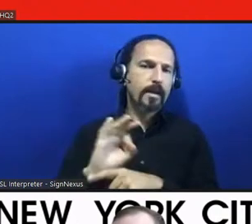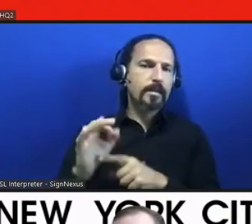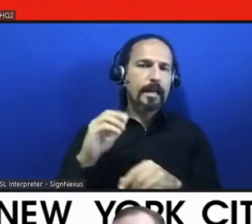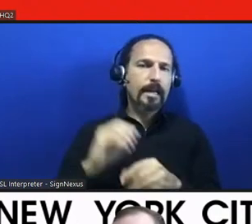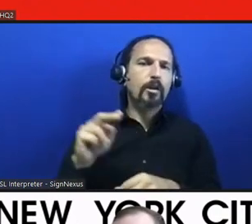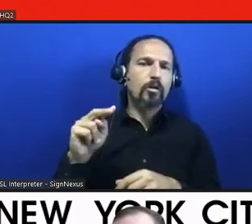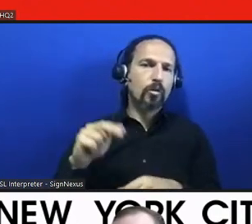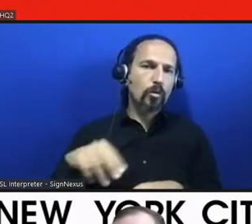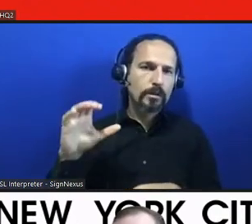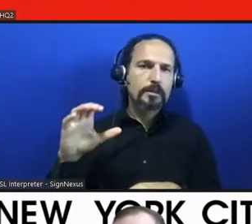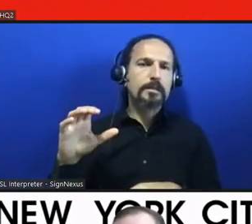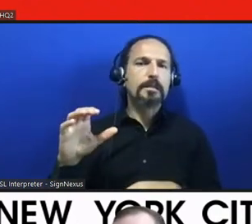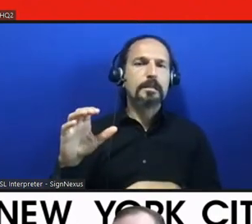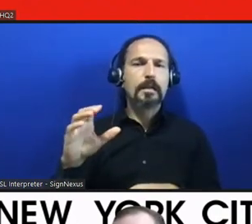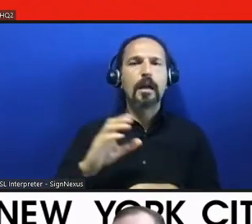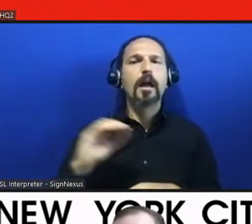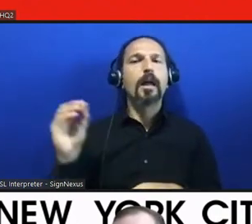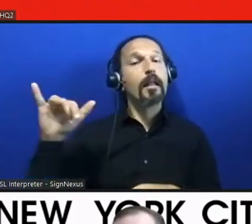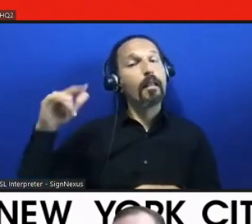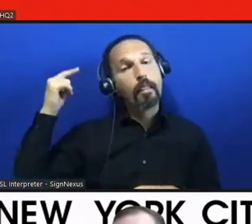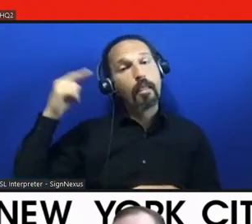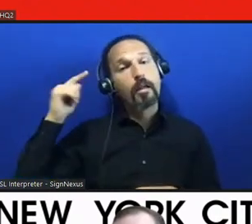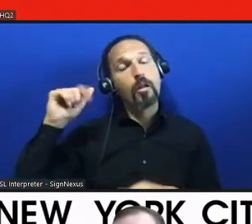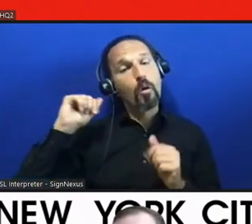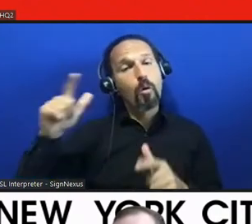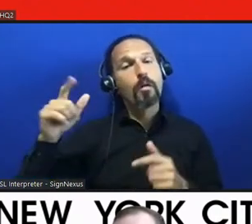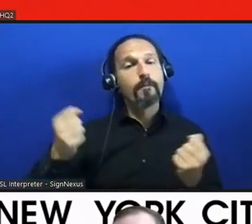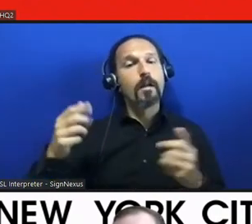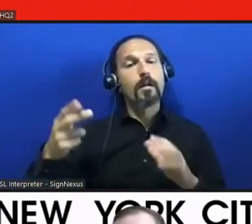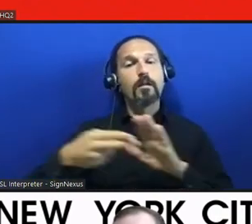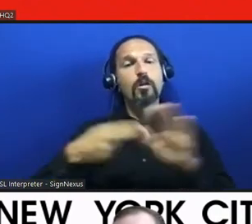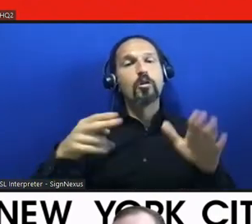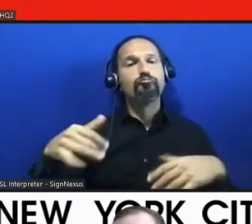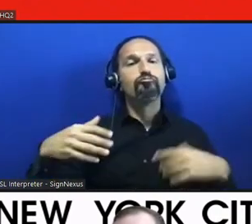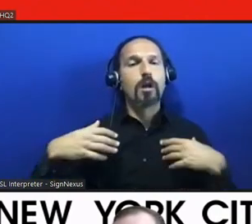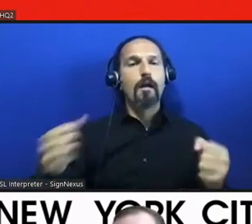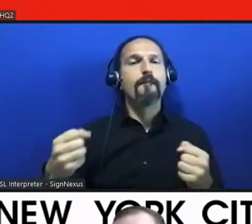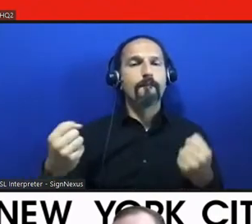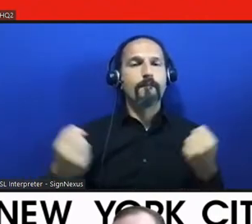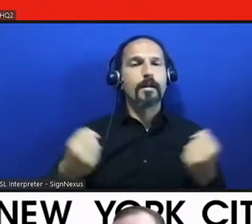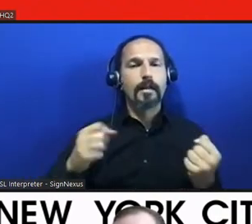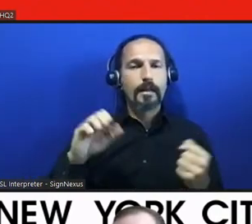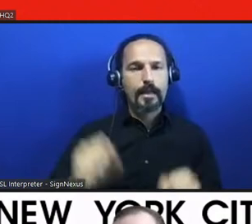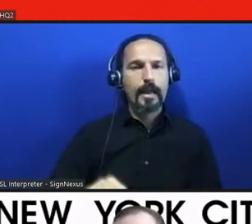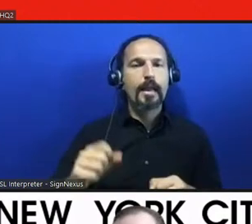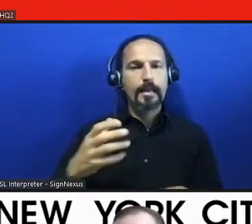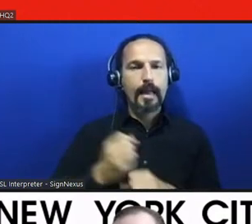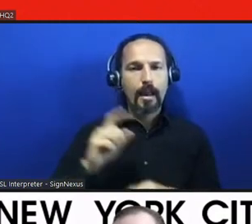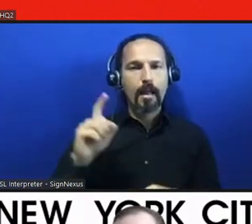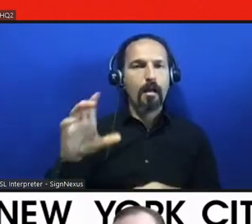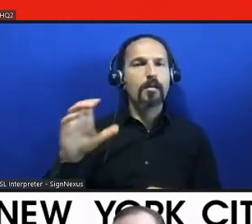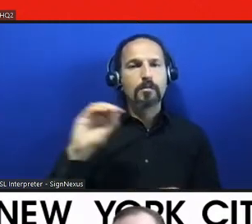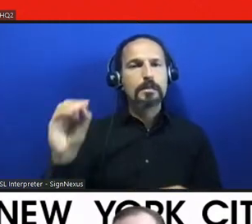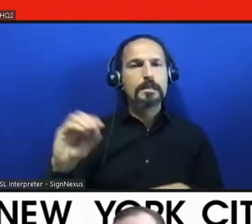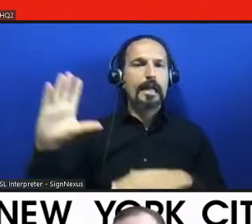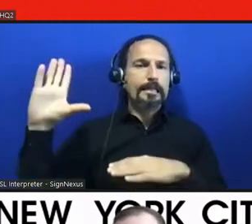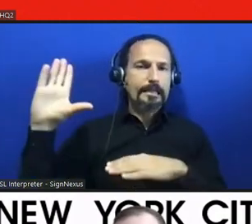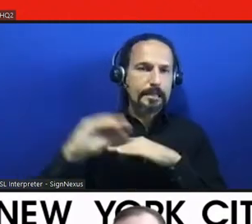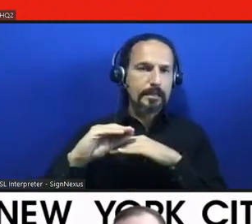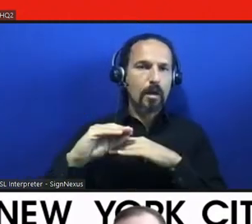New York City and in fact in one in London all vehicles classified as recovery vehicles are eligible for a 100 discount